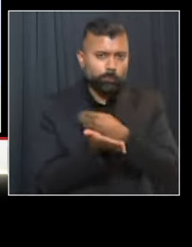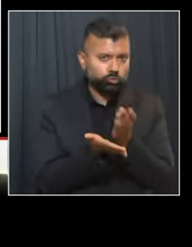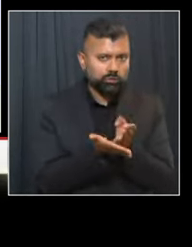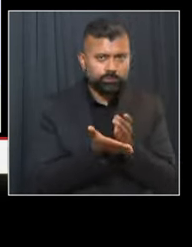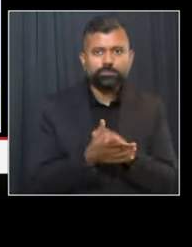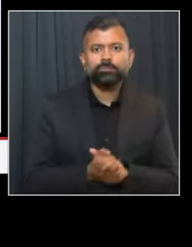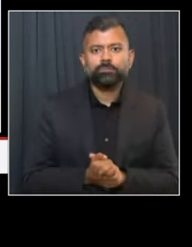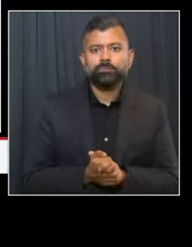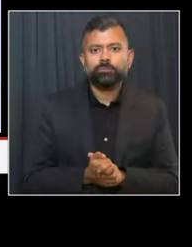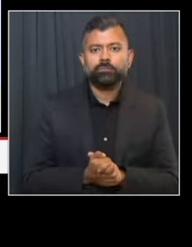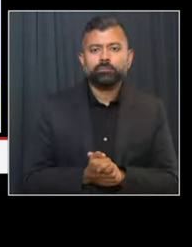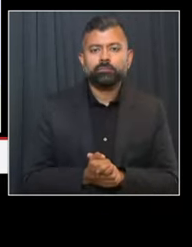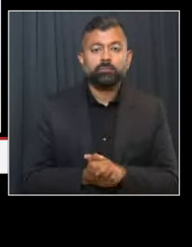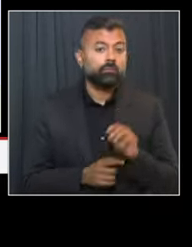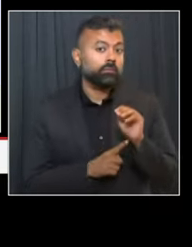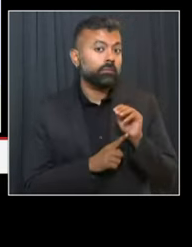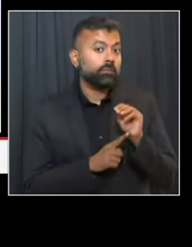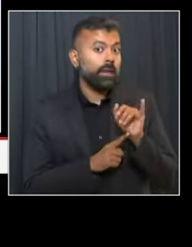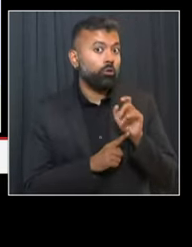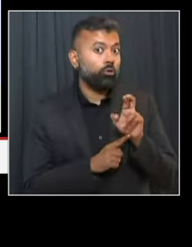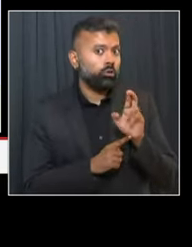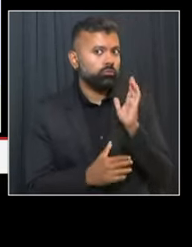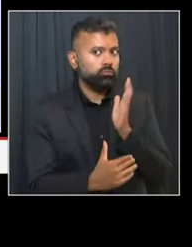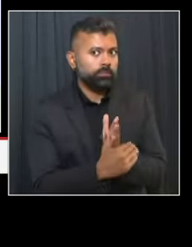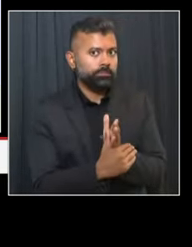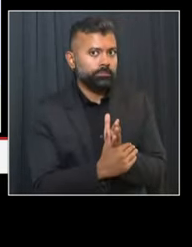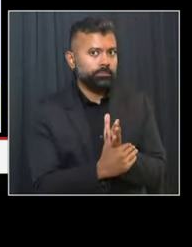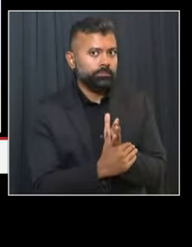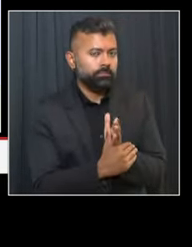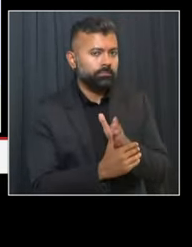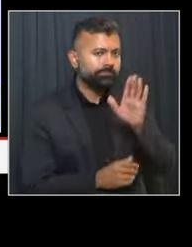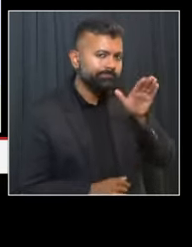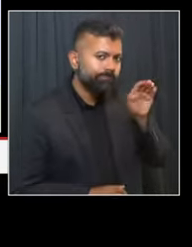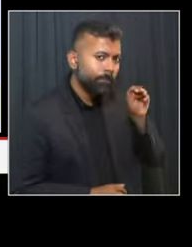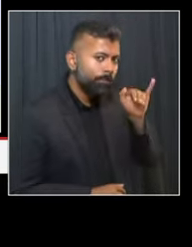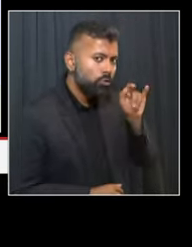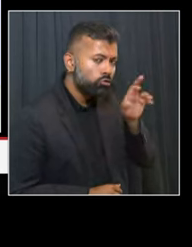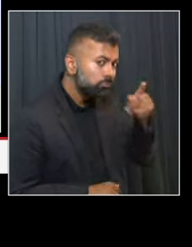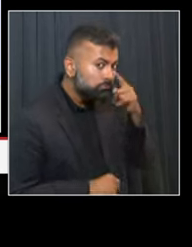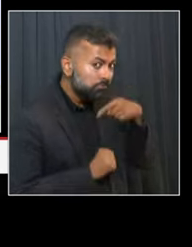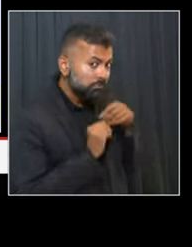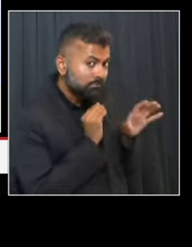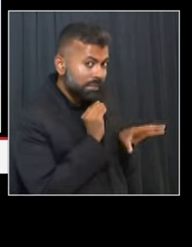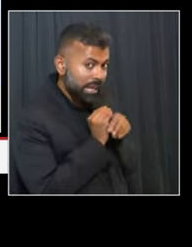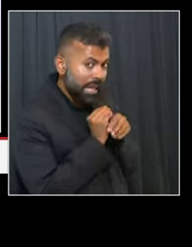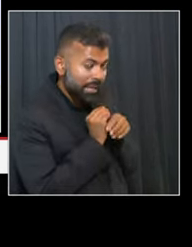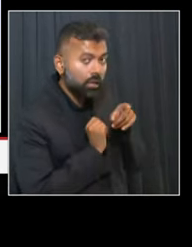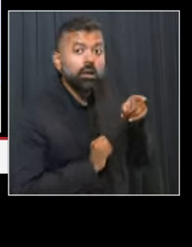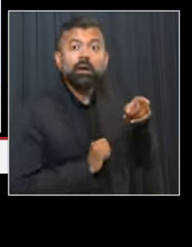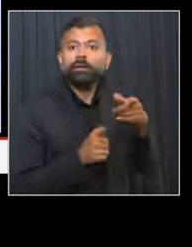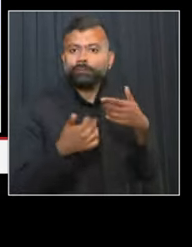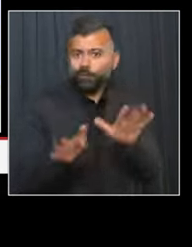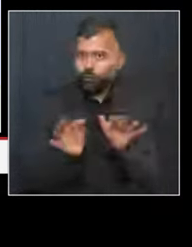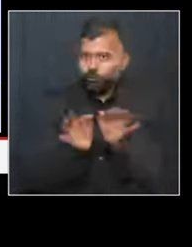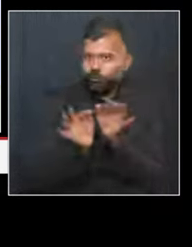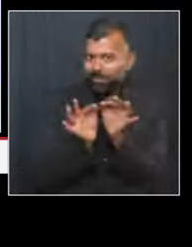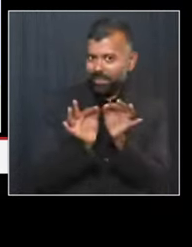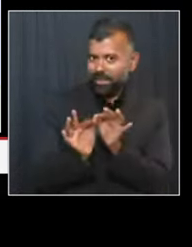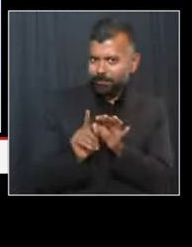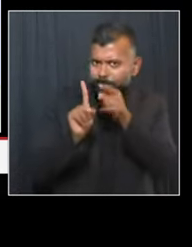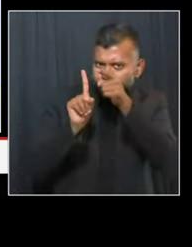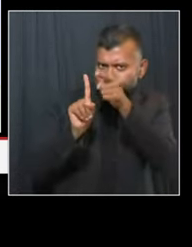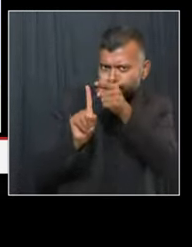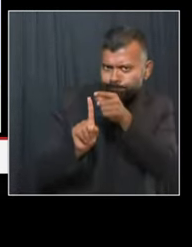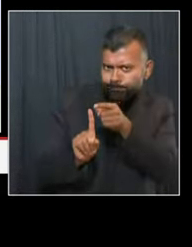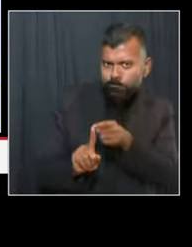could just jump in, because you've gone through the kind of the details of how we got here and